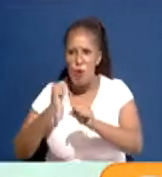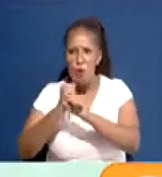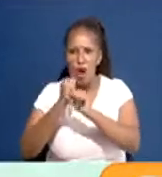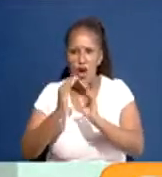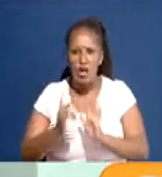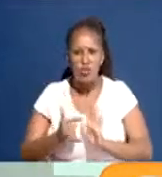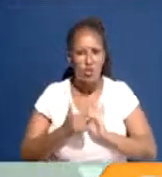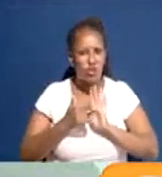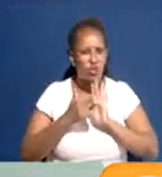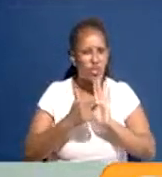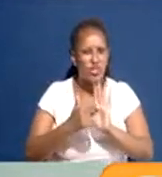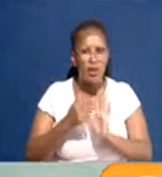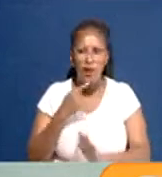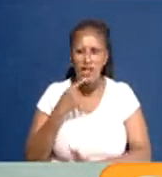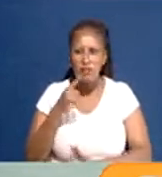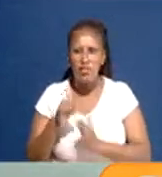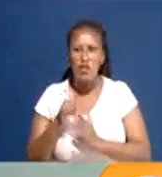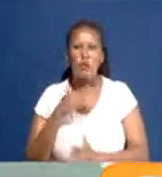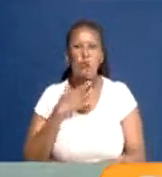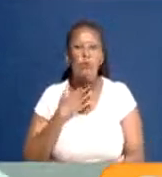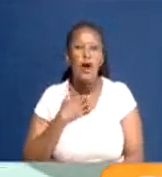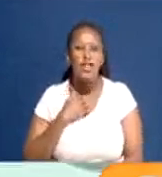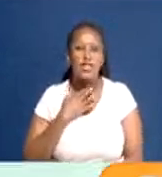Wafanyikazi wakisema, wanataka